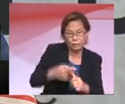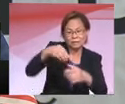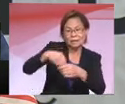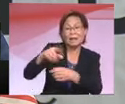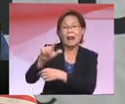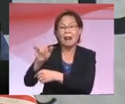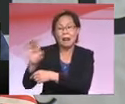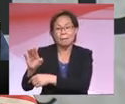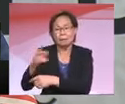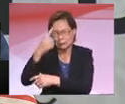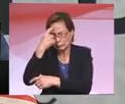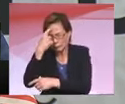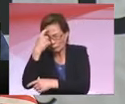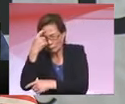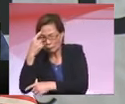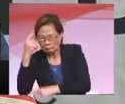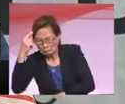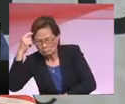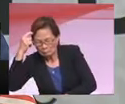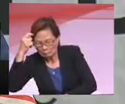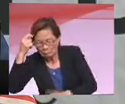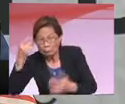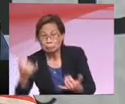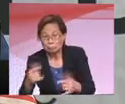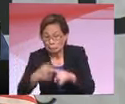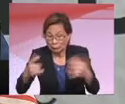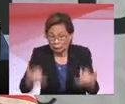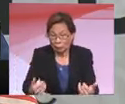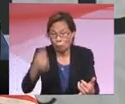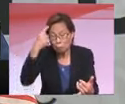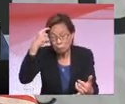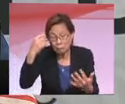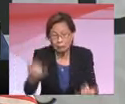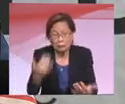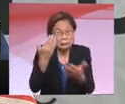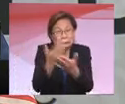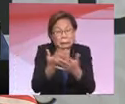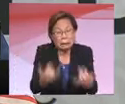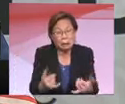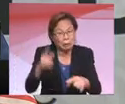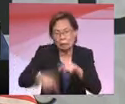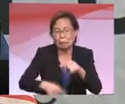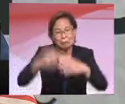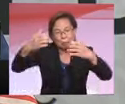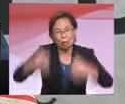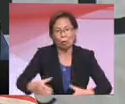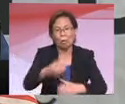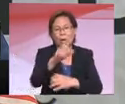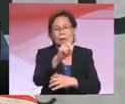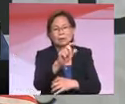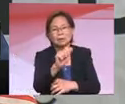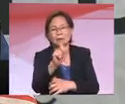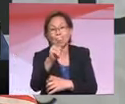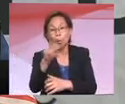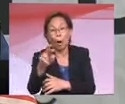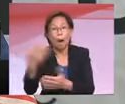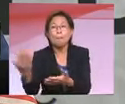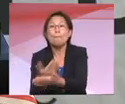but we have to, at this point of time, we cannot confirm cluster Tawa as the new